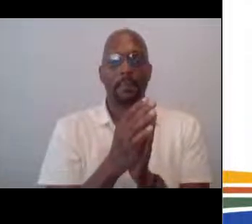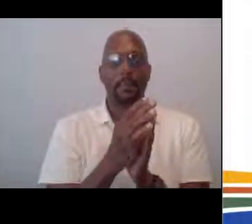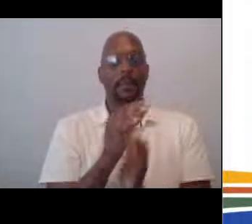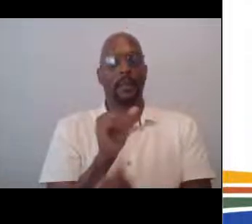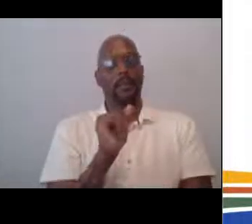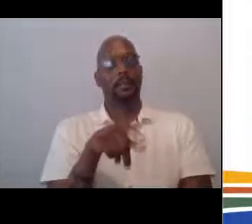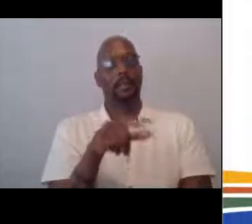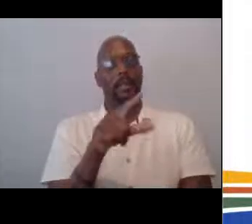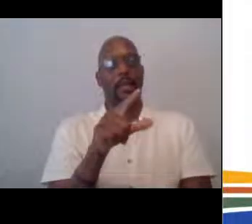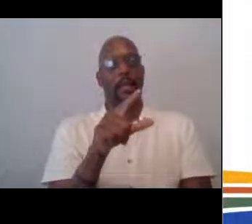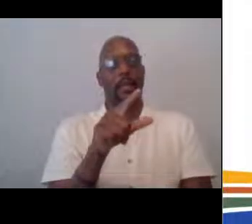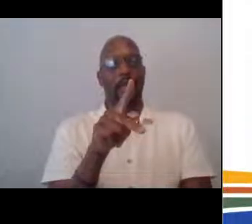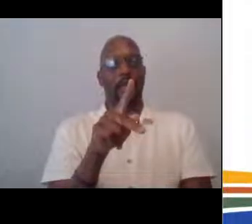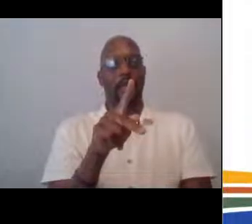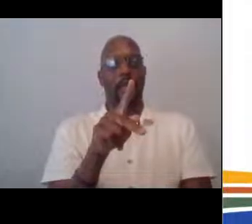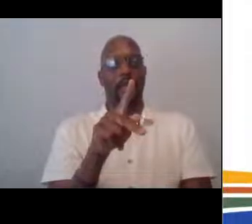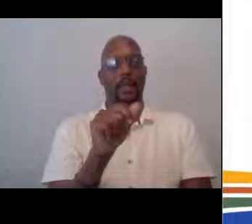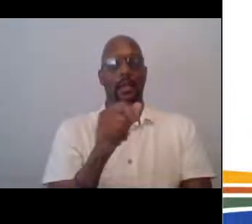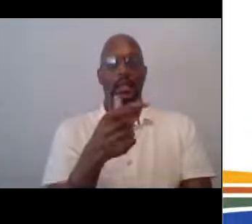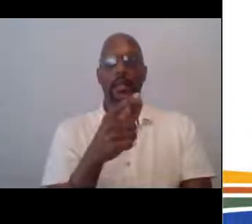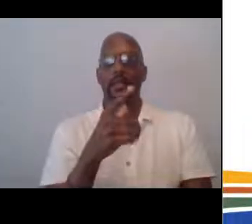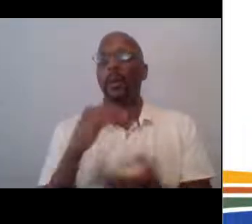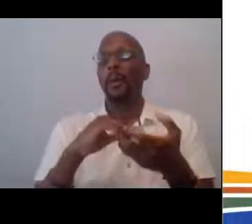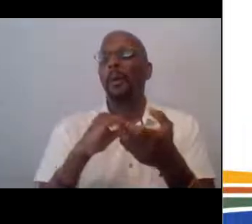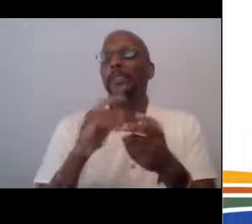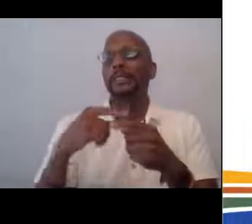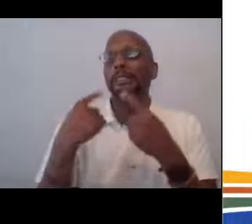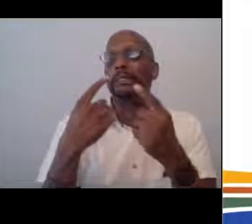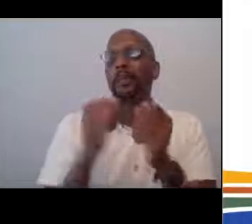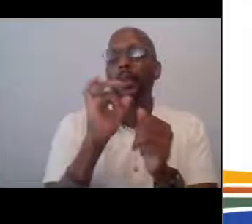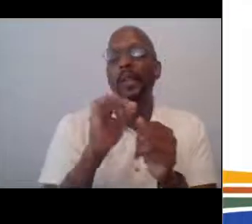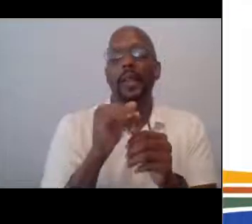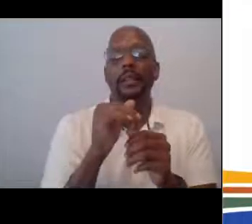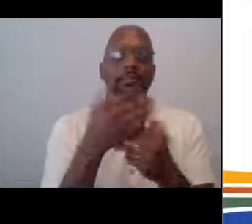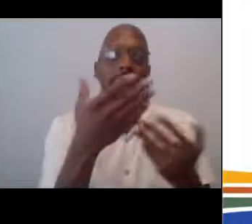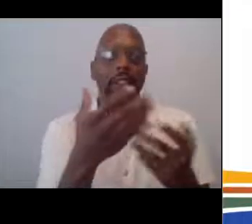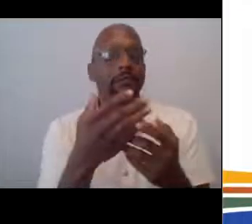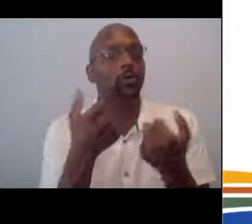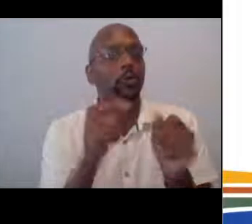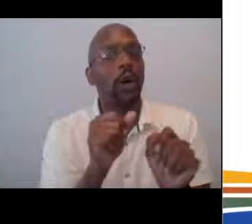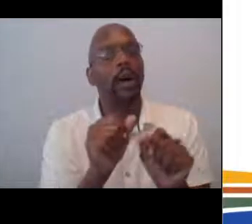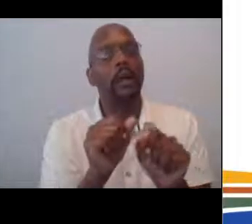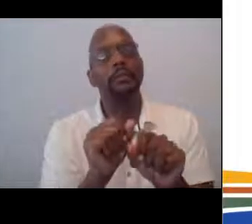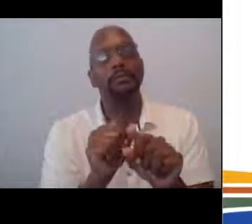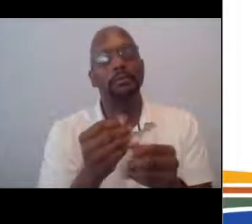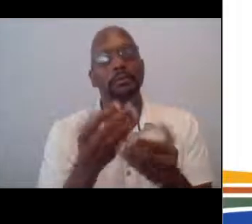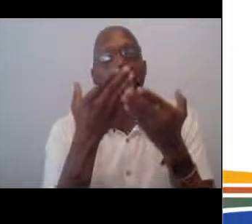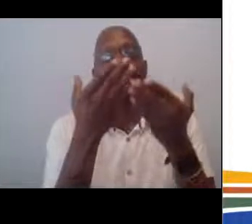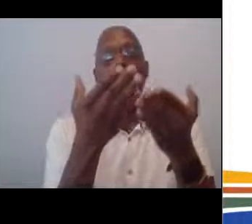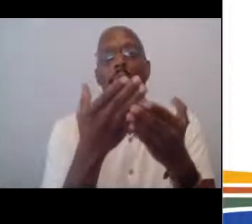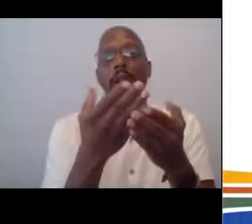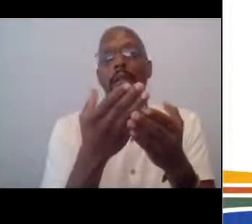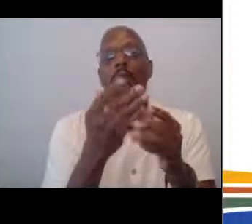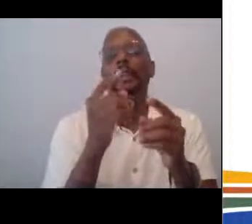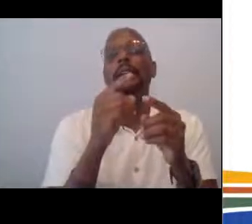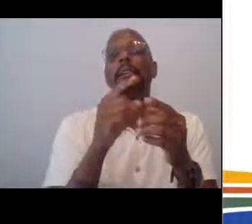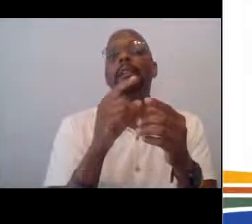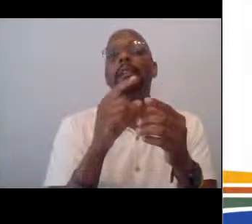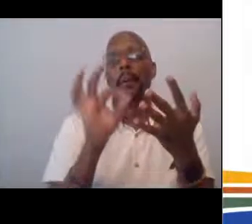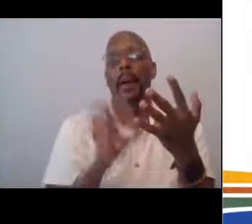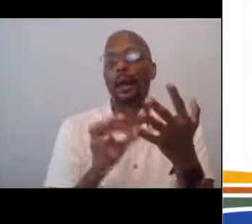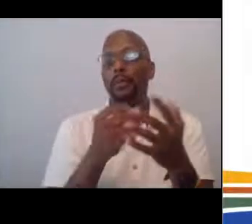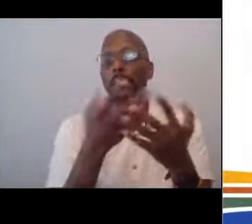this Caltrans have been partners in this corridor to help provide multimodal options to all users. We began this